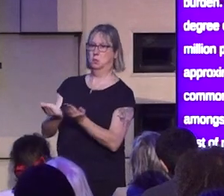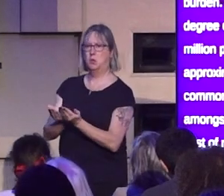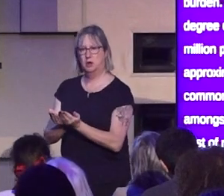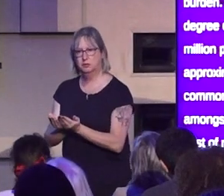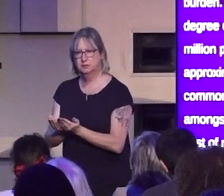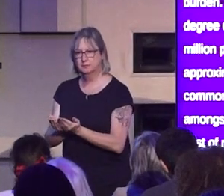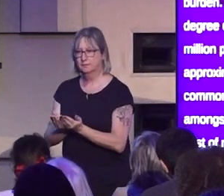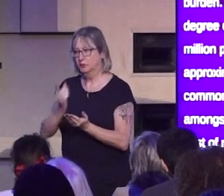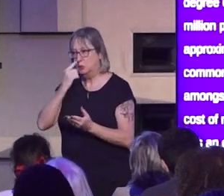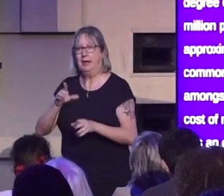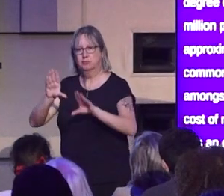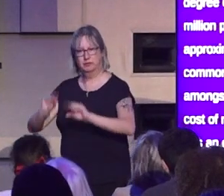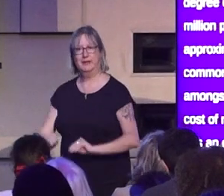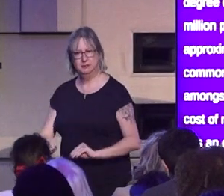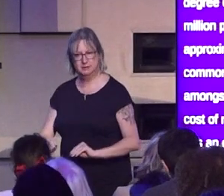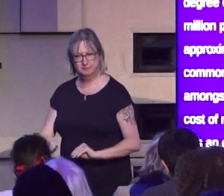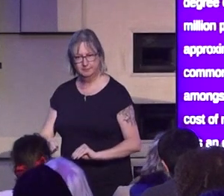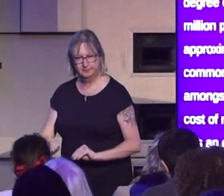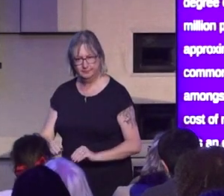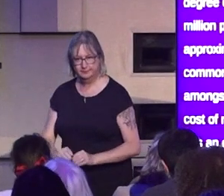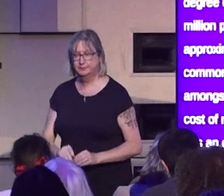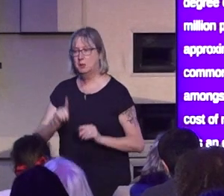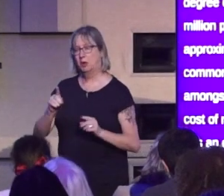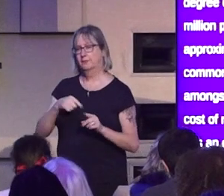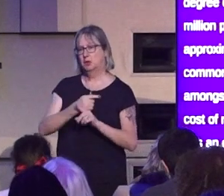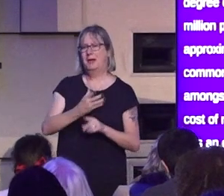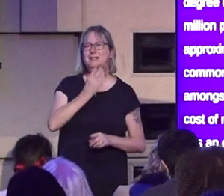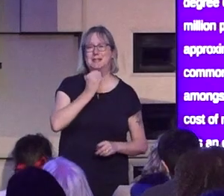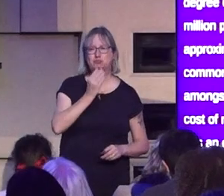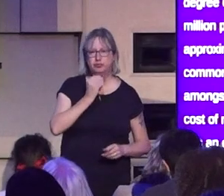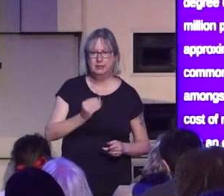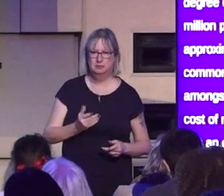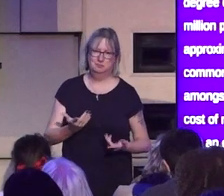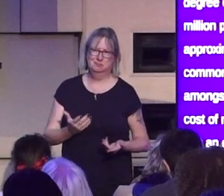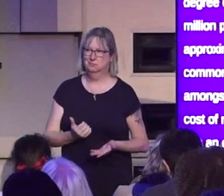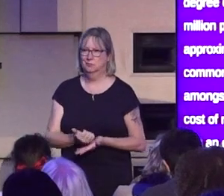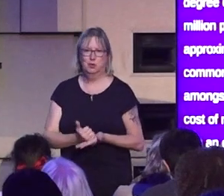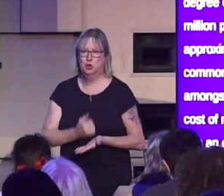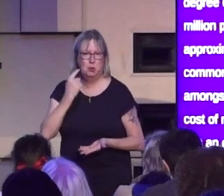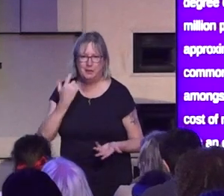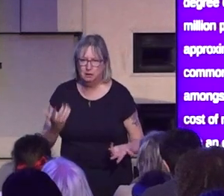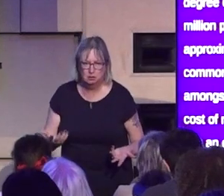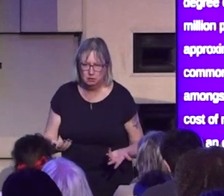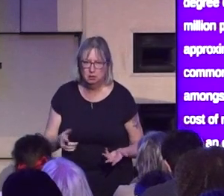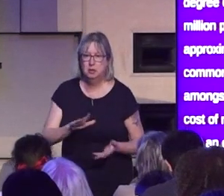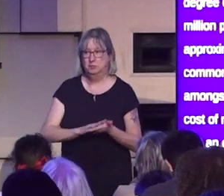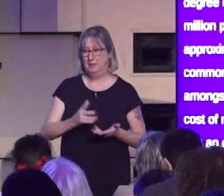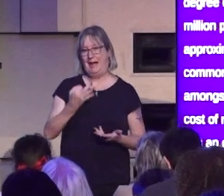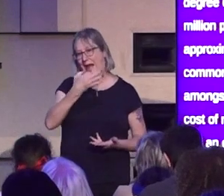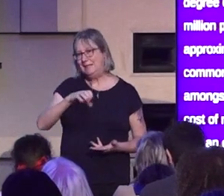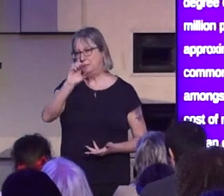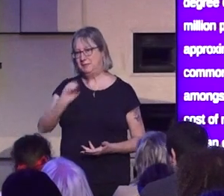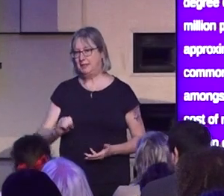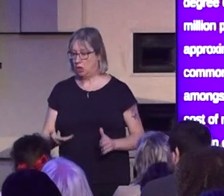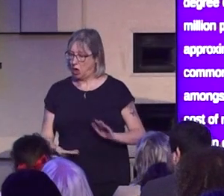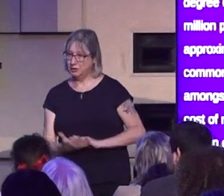is preventable. We then look at temporary hearing loss, and in children in particular, 80% of children below the